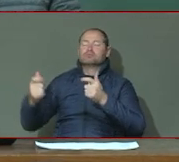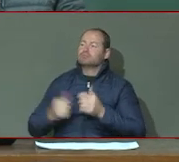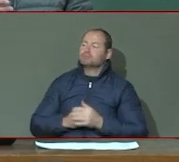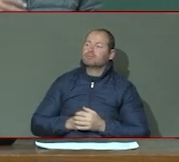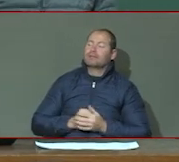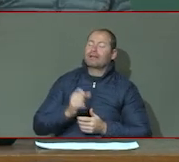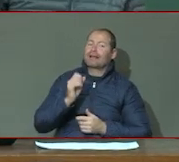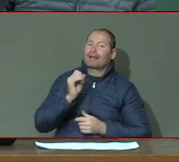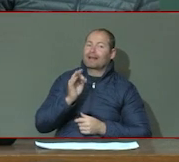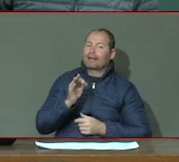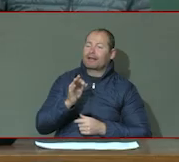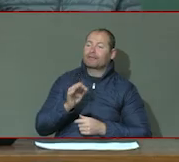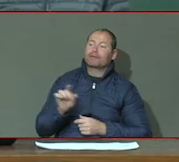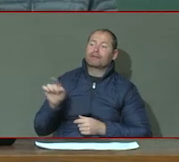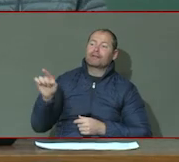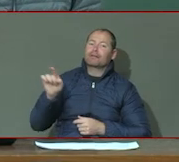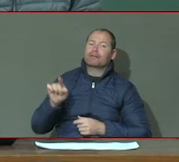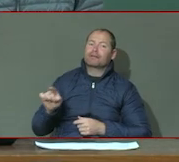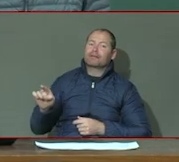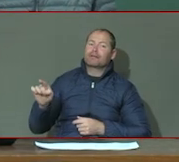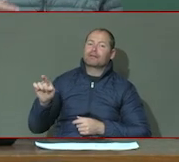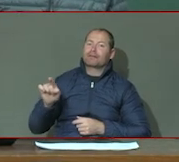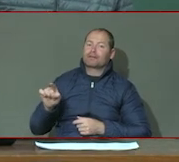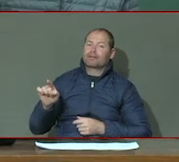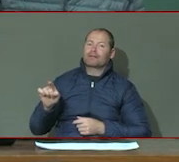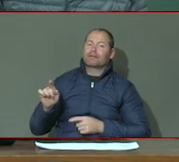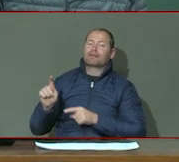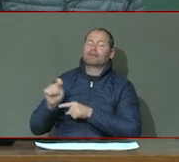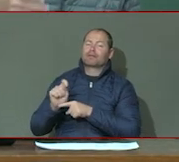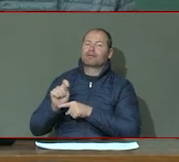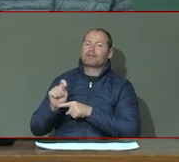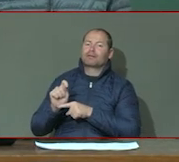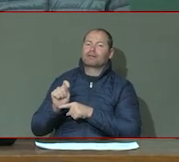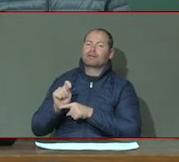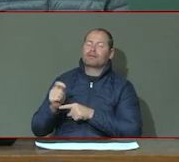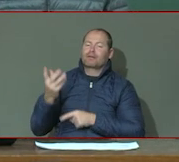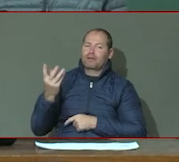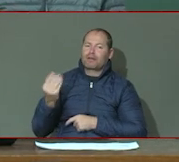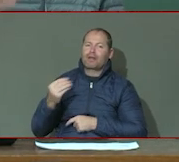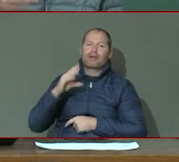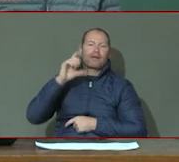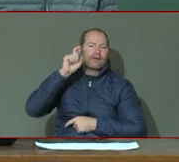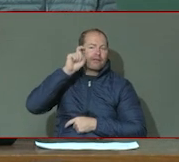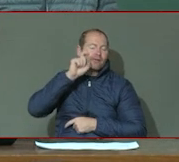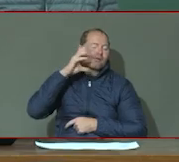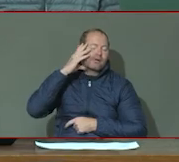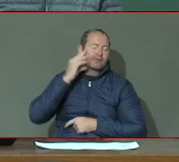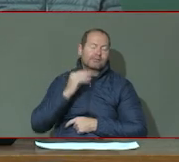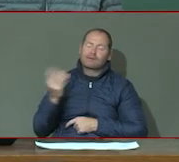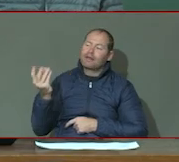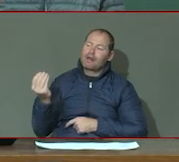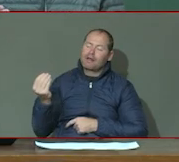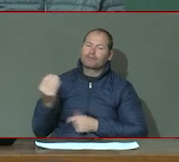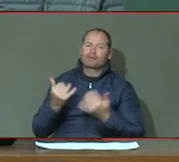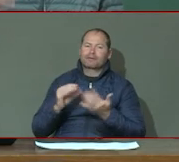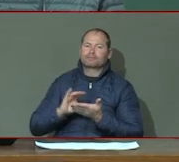the directors has a good training, they have a lot of experience, you would invest. And